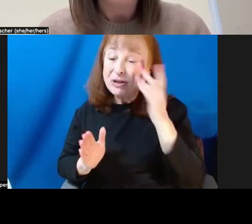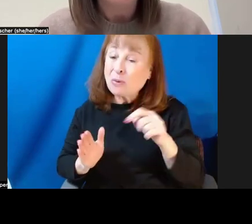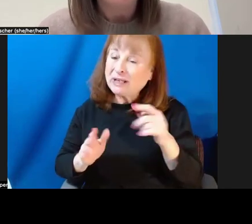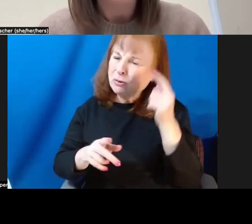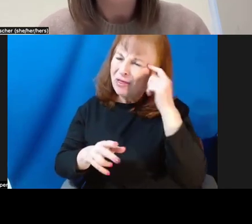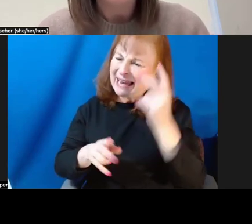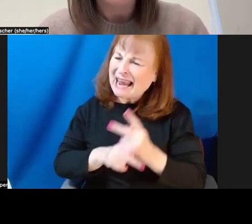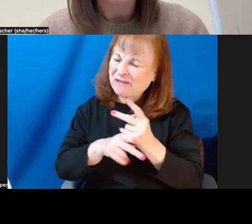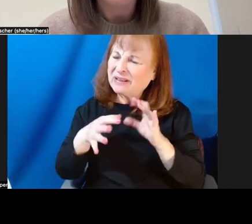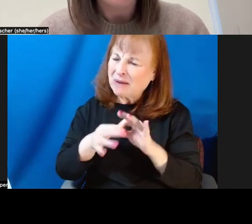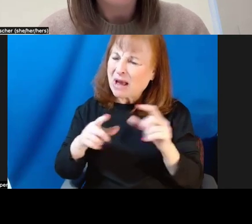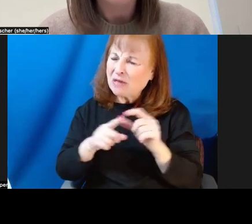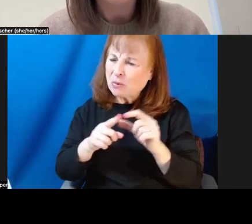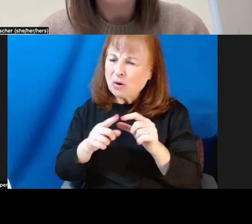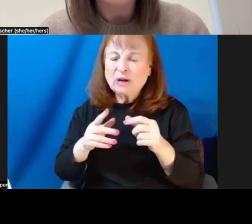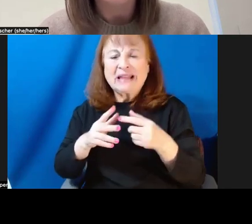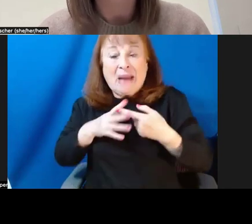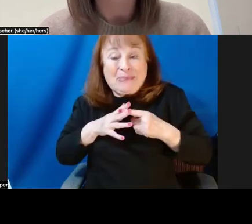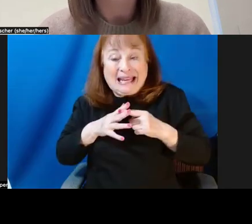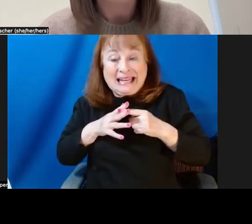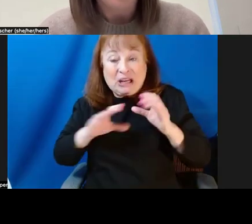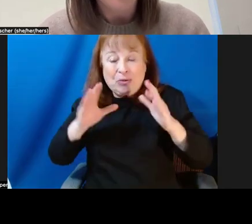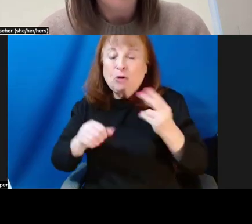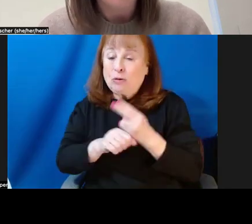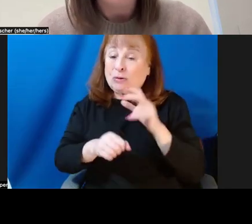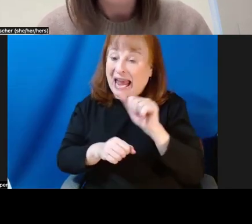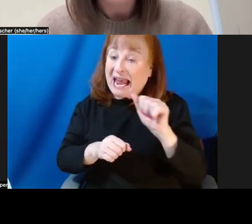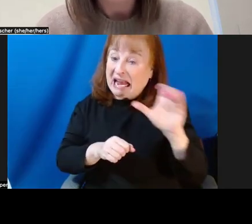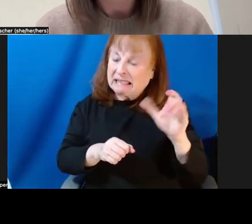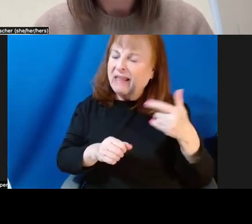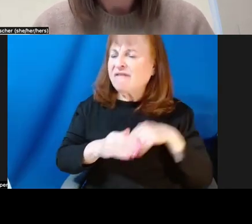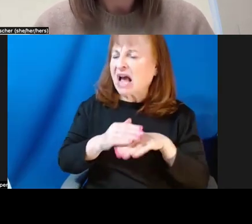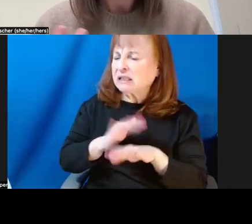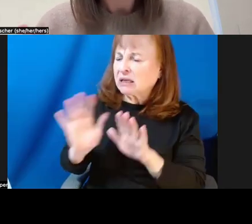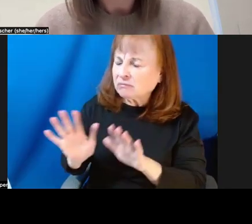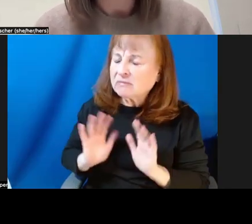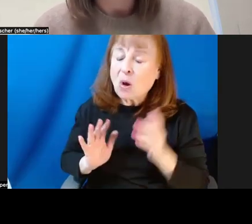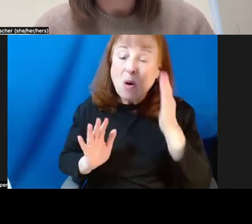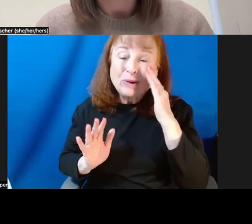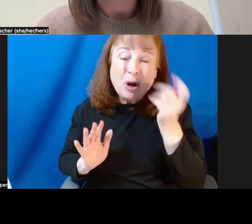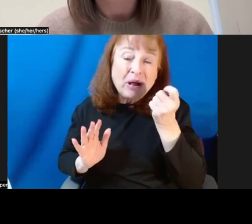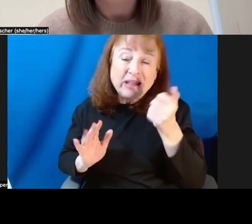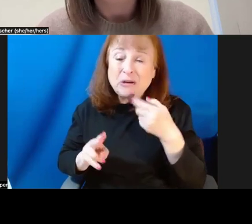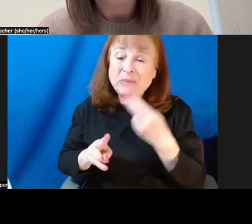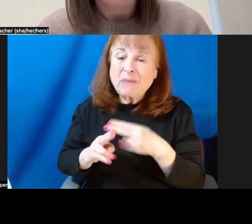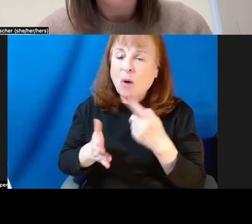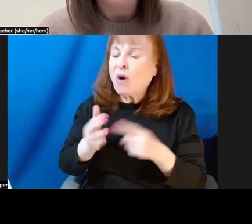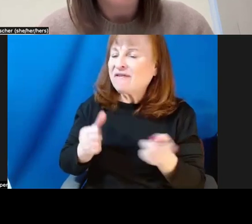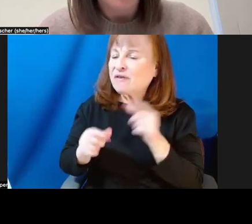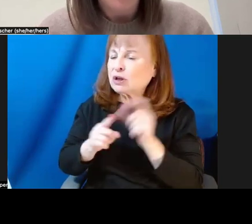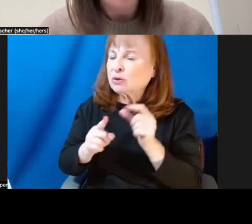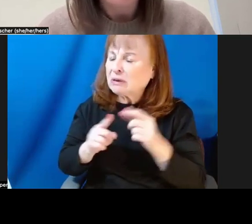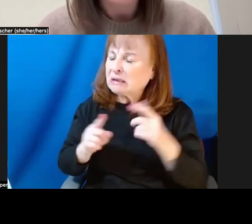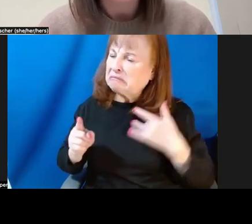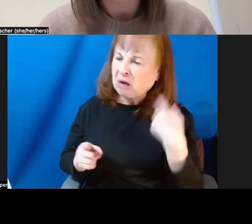carefully about the words that beginning communicators who use AAC have access to. And we know a little bit about what first words typically